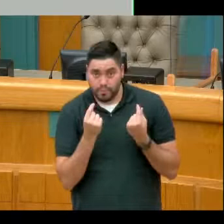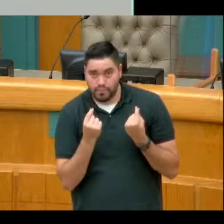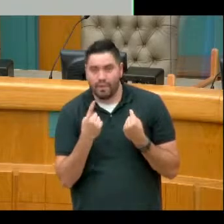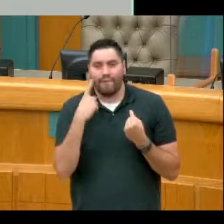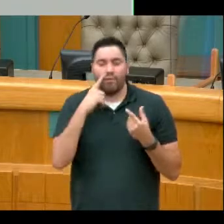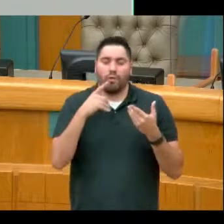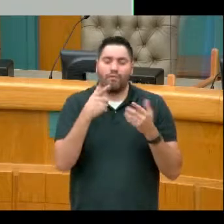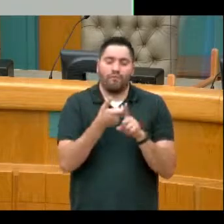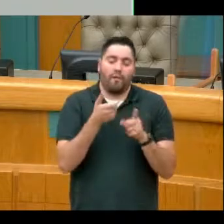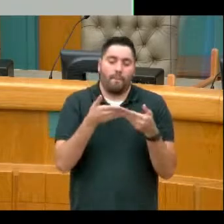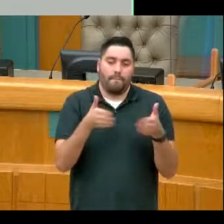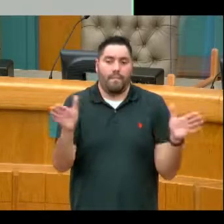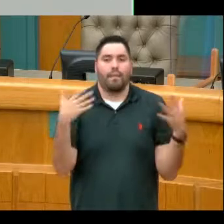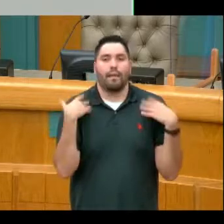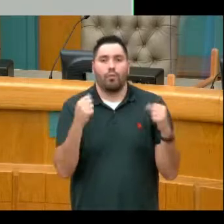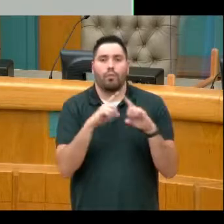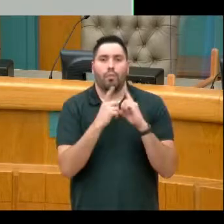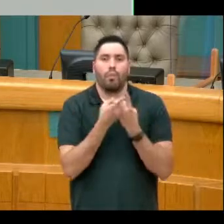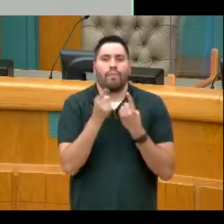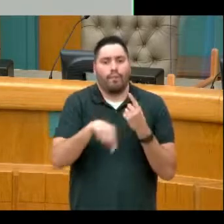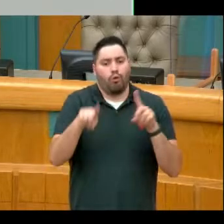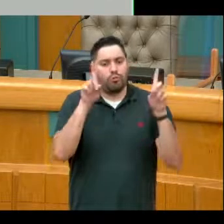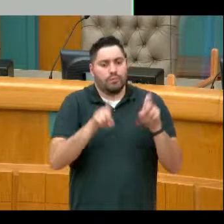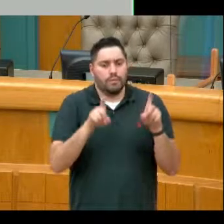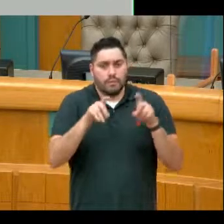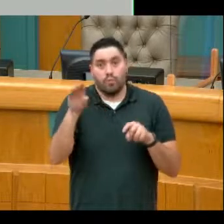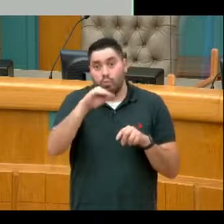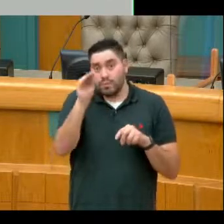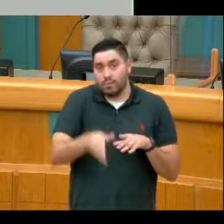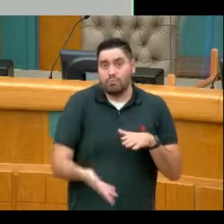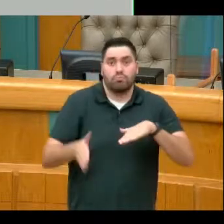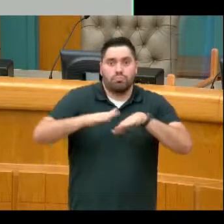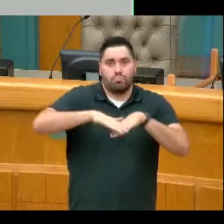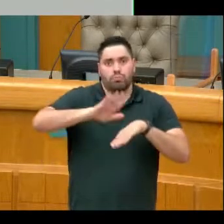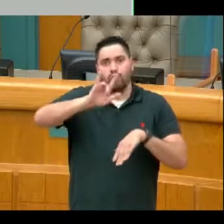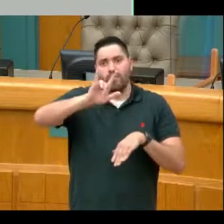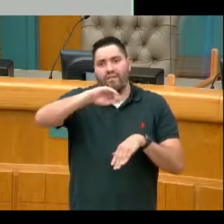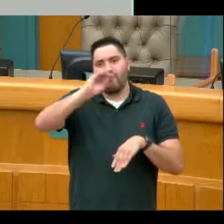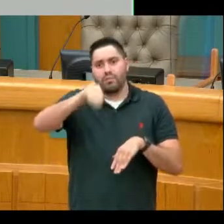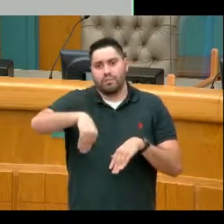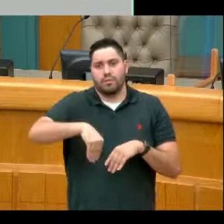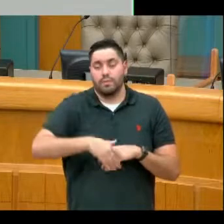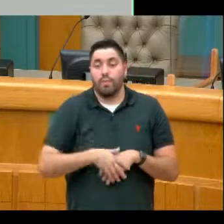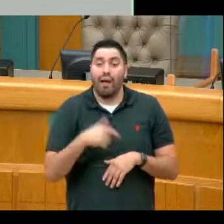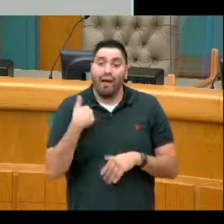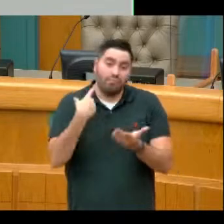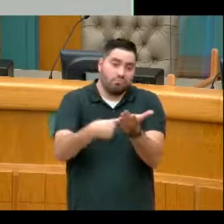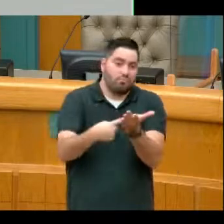That's that Northwest Texas pattern. Amarillo and Wichita Falls not too far behind those.